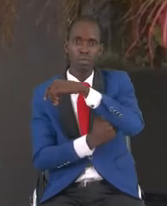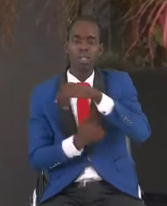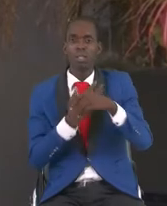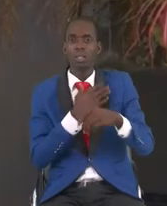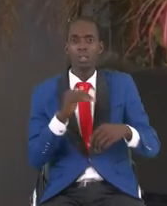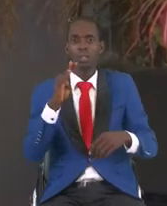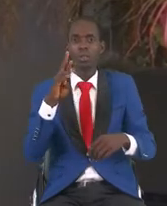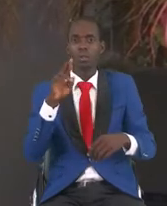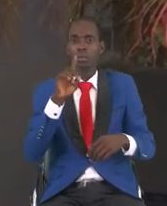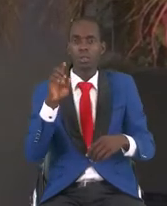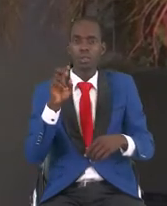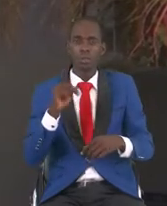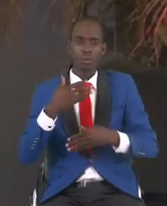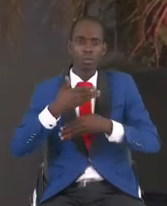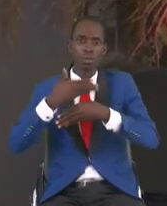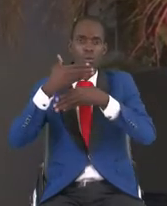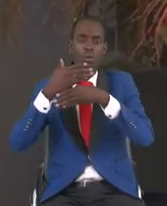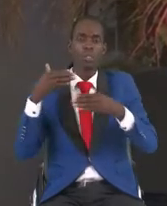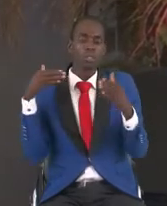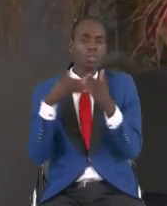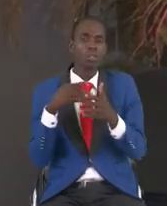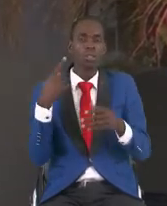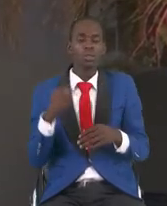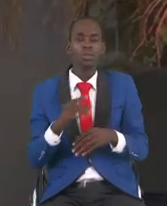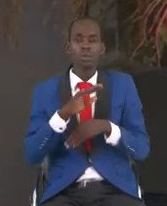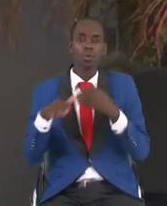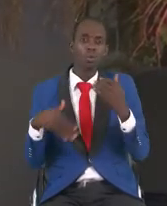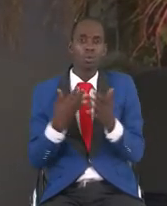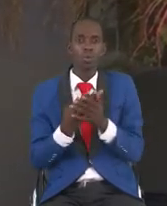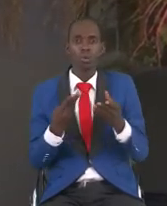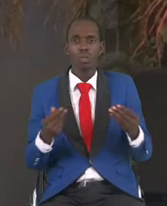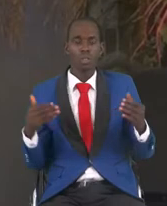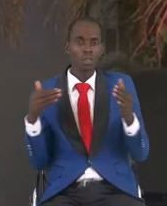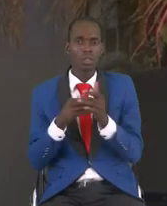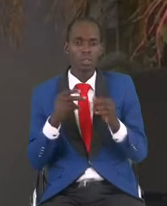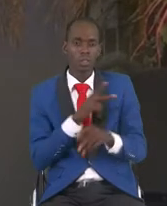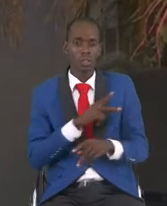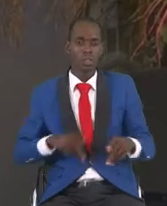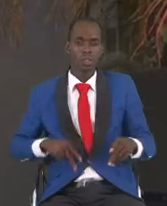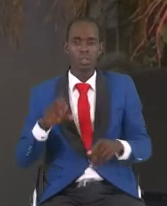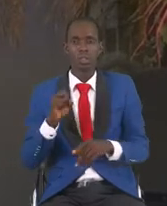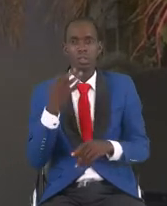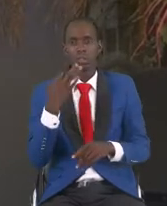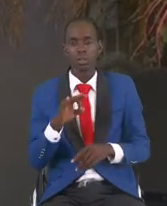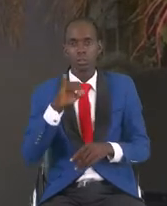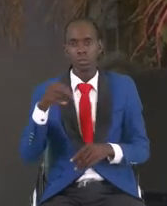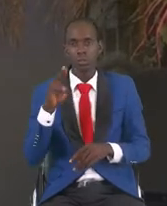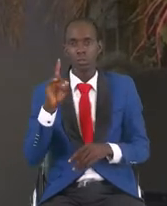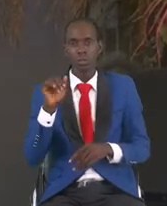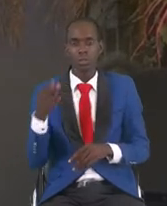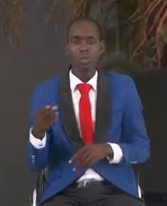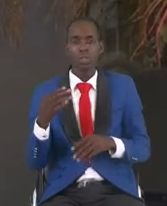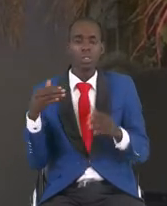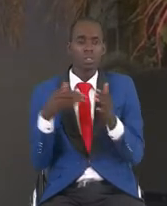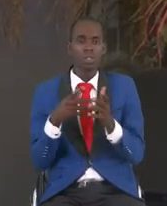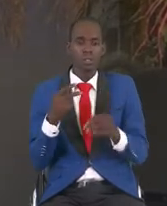walls against the whole land, against the kings of Judah, against the princes